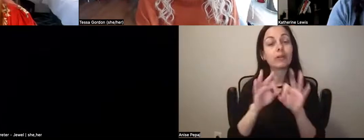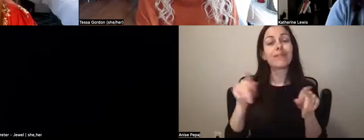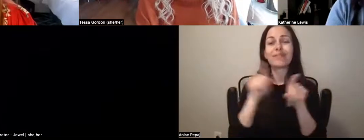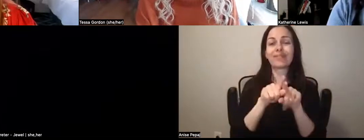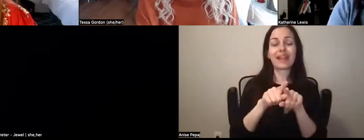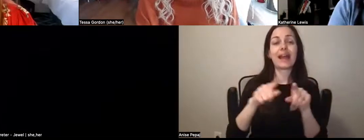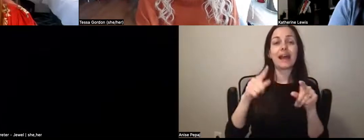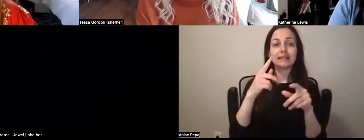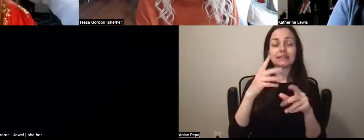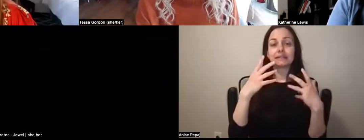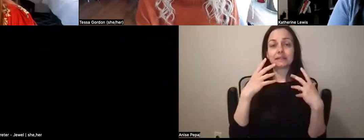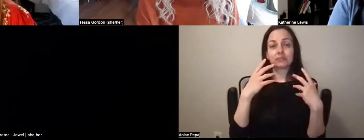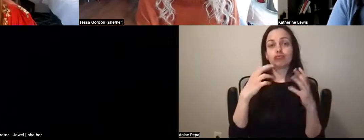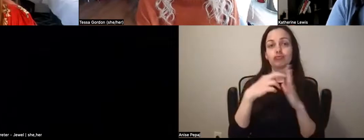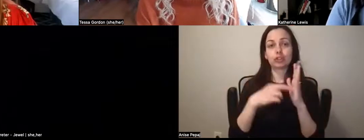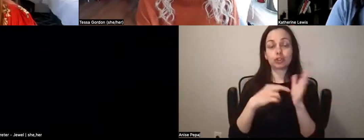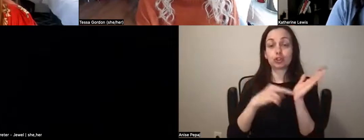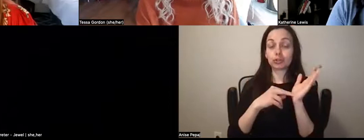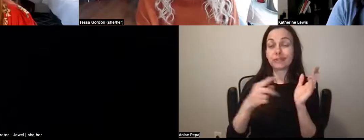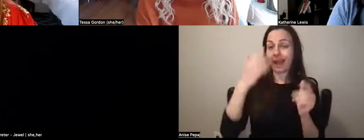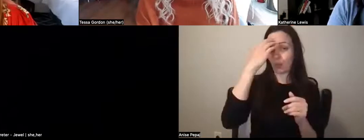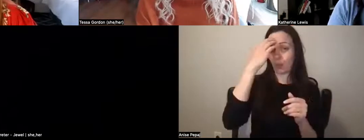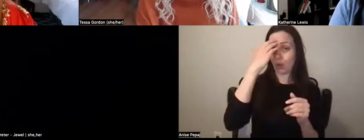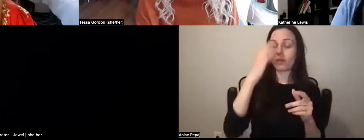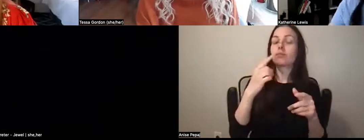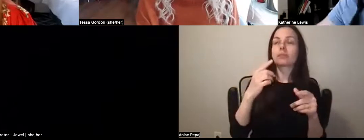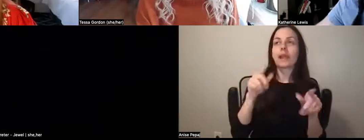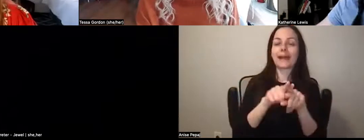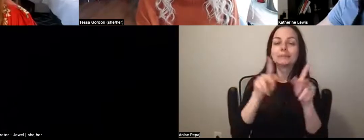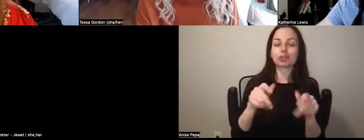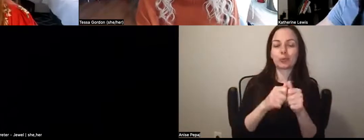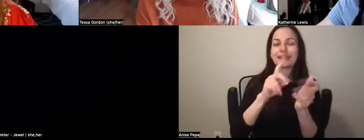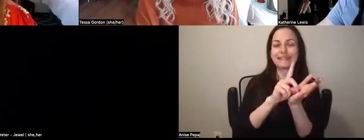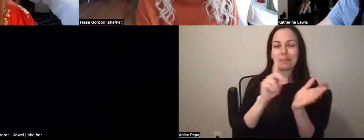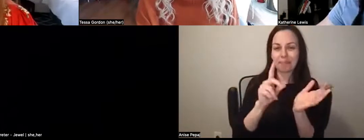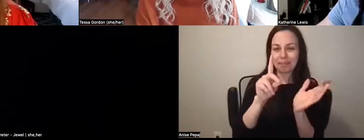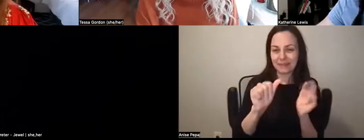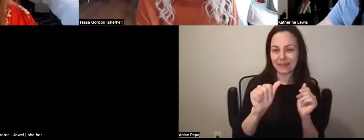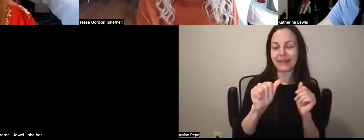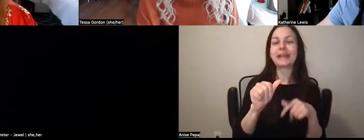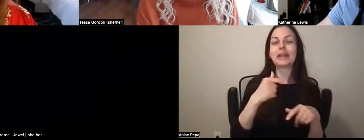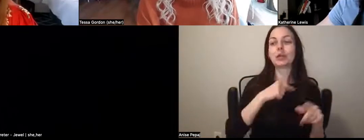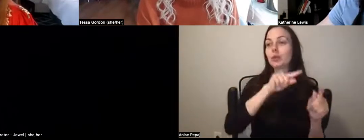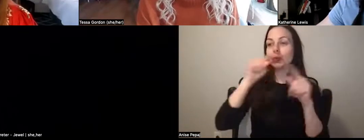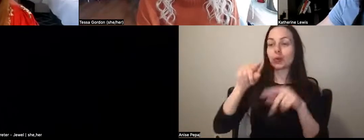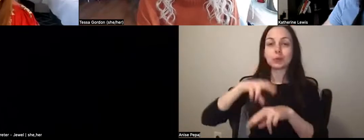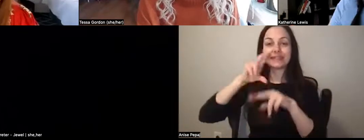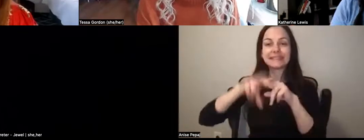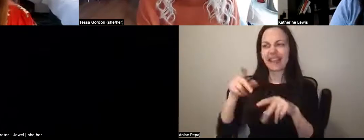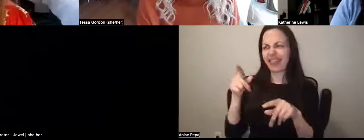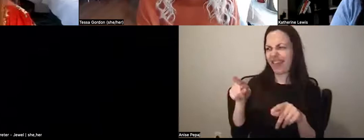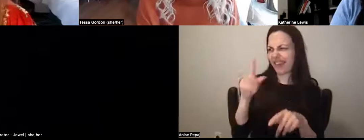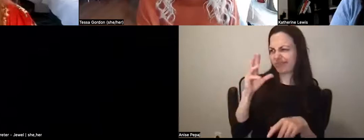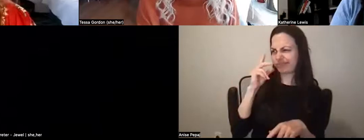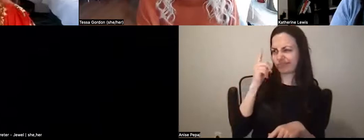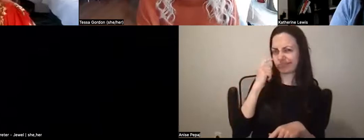many of you, that when you go to the doctor's office and you can't get on that table, or they guesstimate your weight, or they don't understand what it